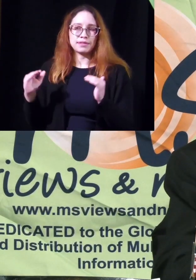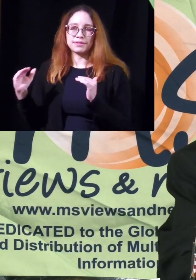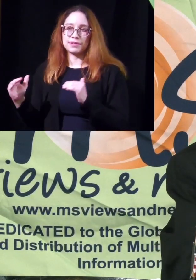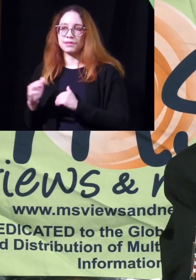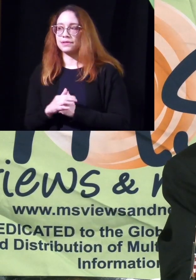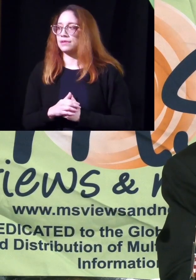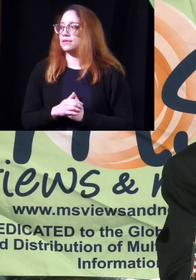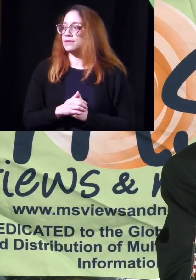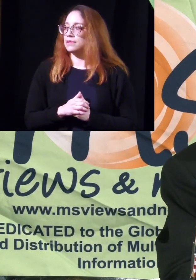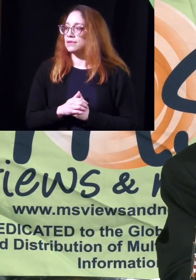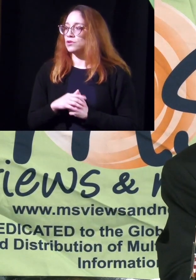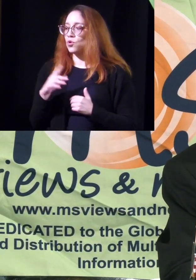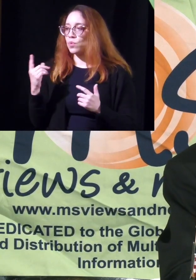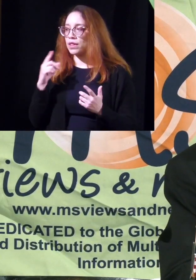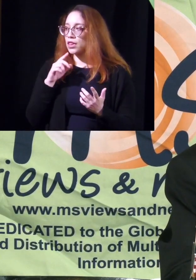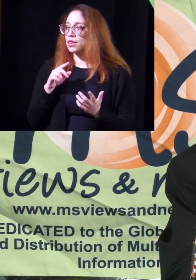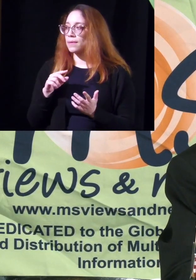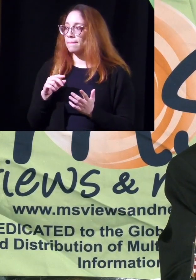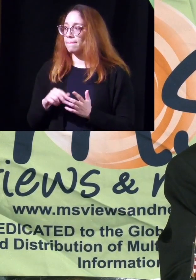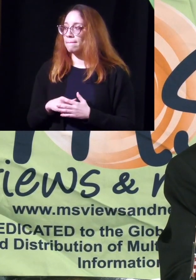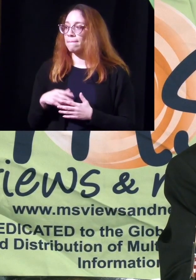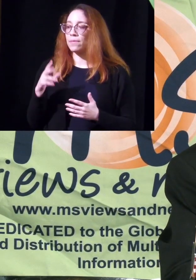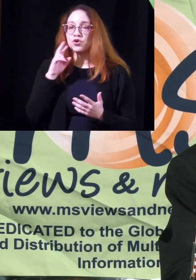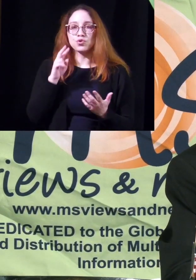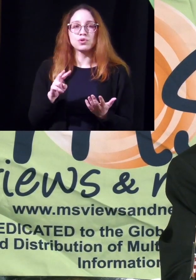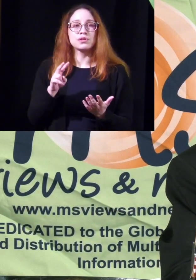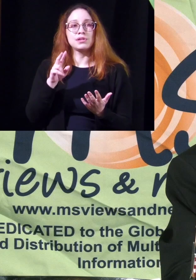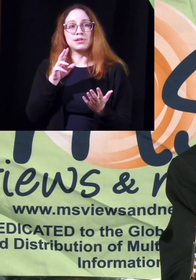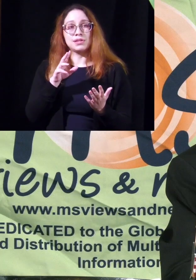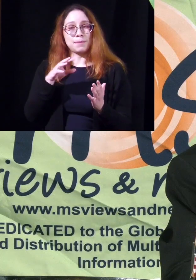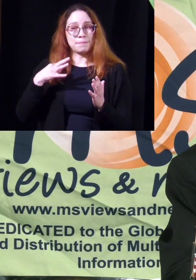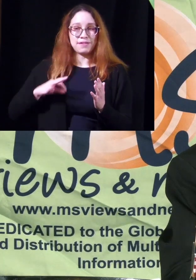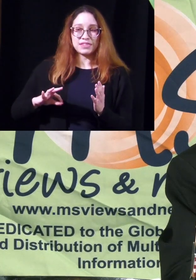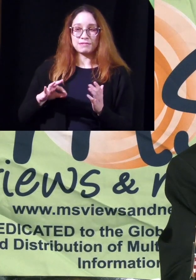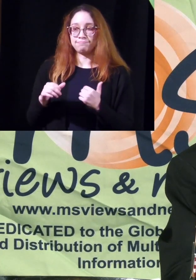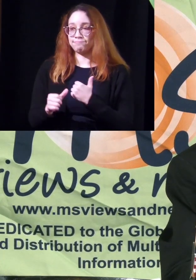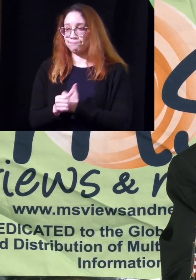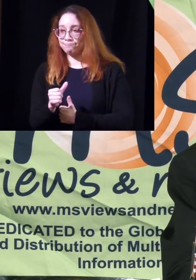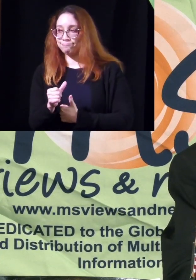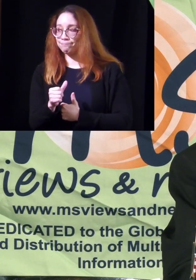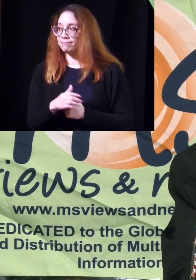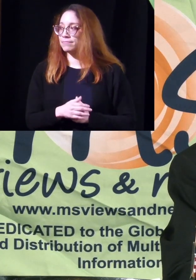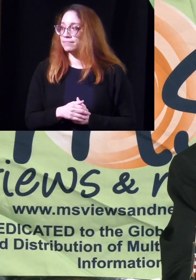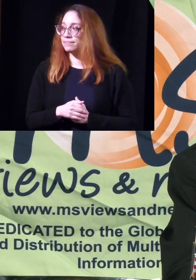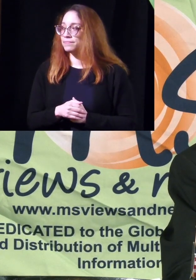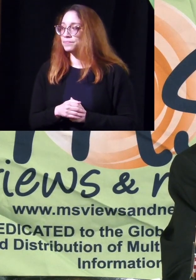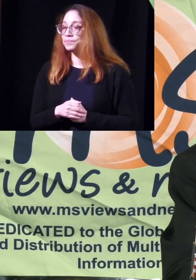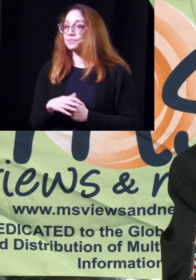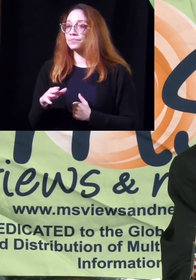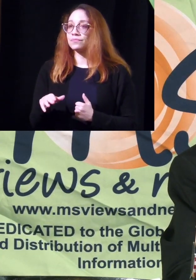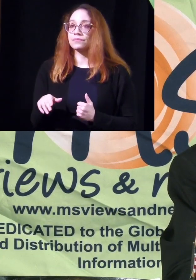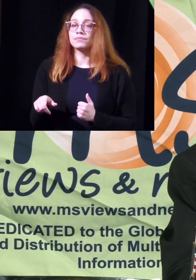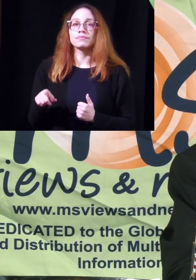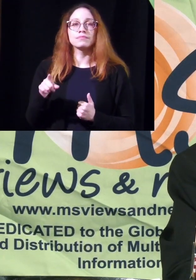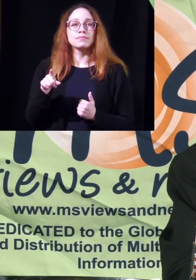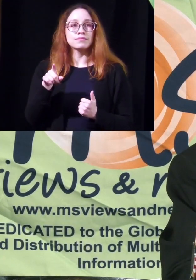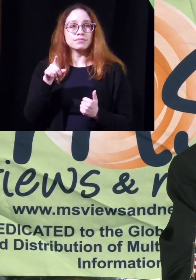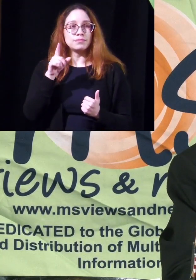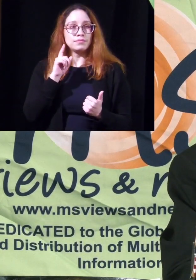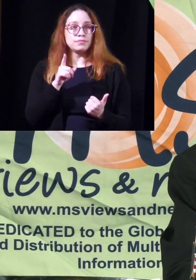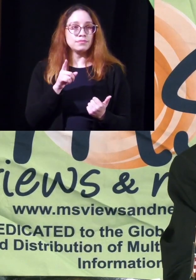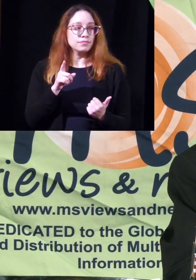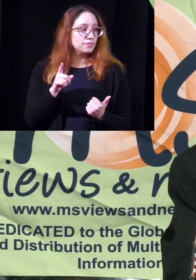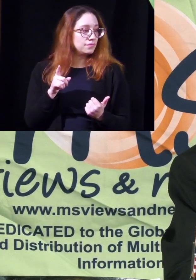We're always looking for these medications at the risks and the benefits. Always looking at that. And then there are what we call